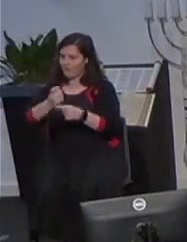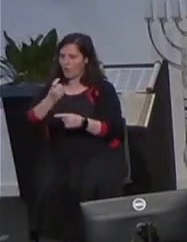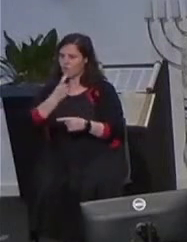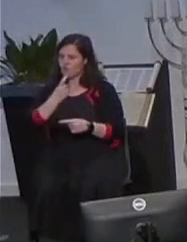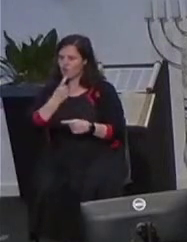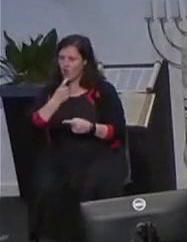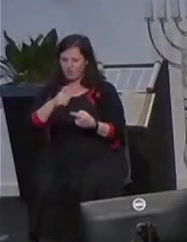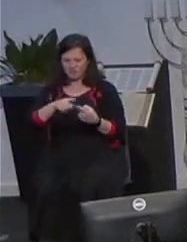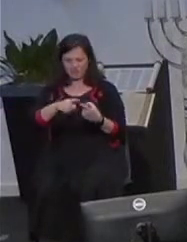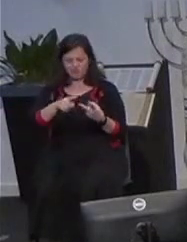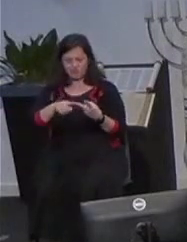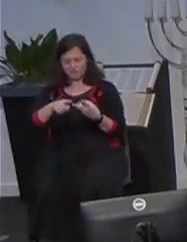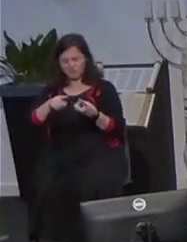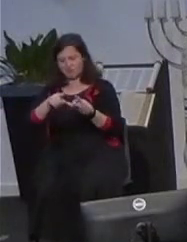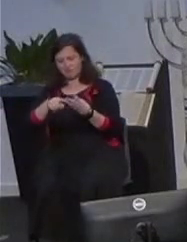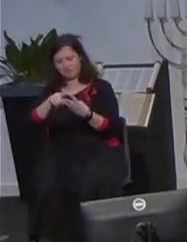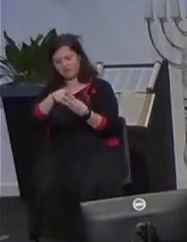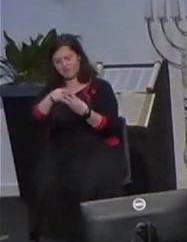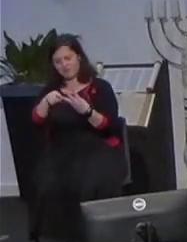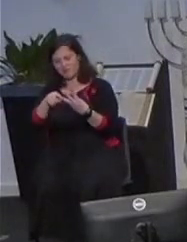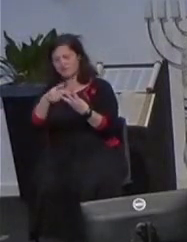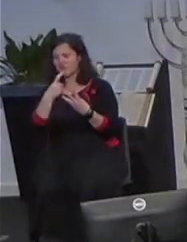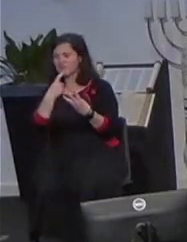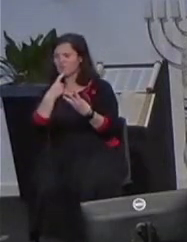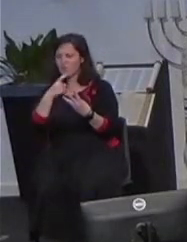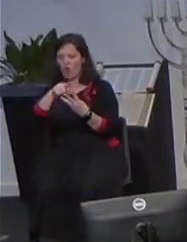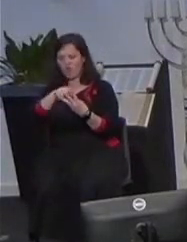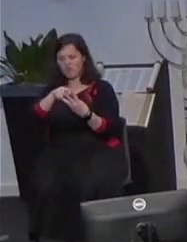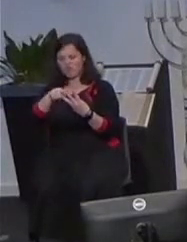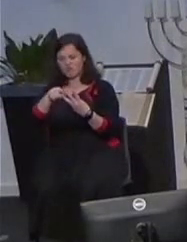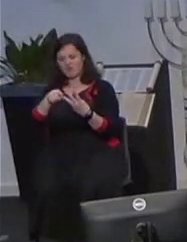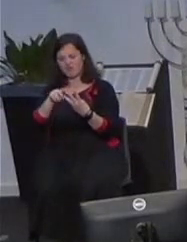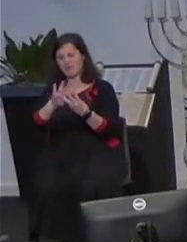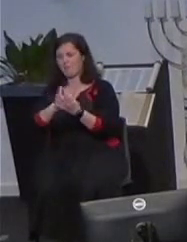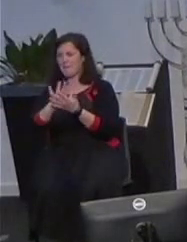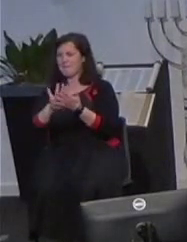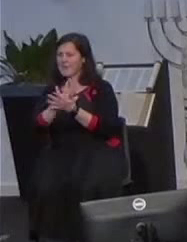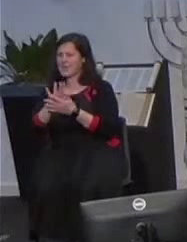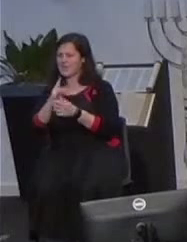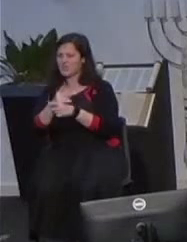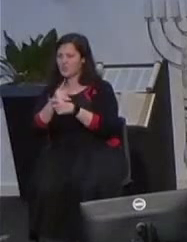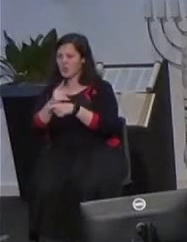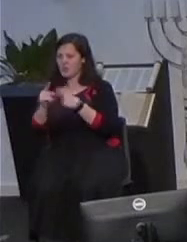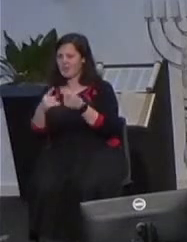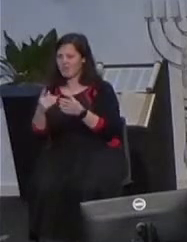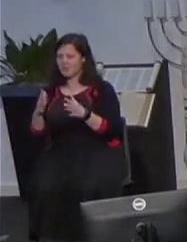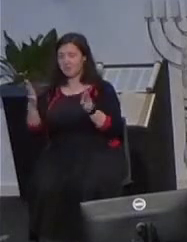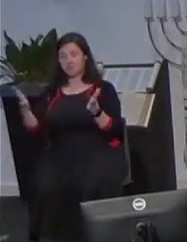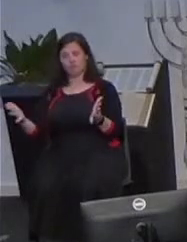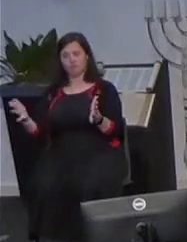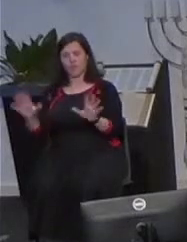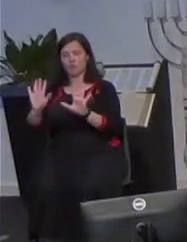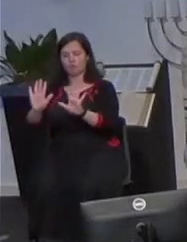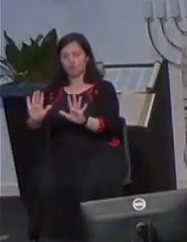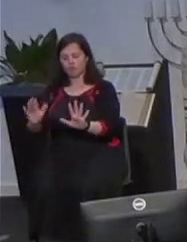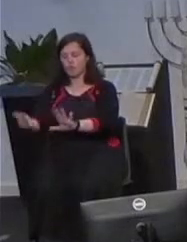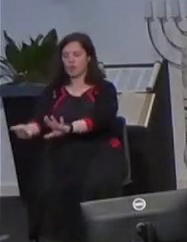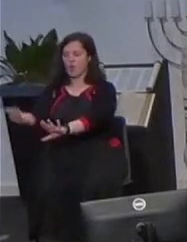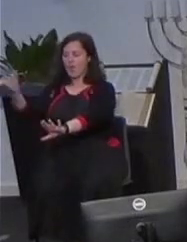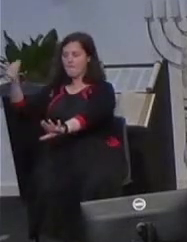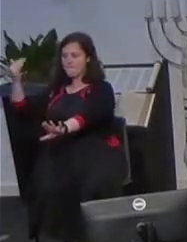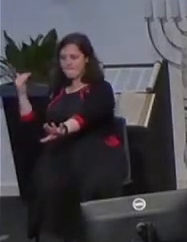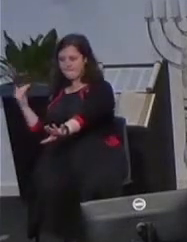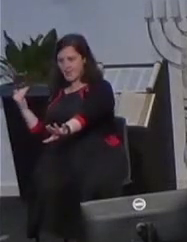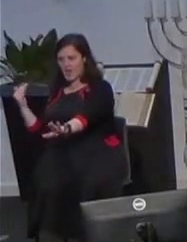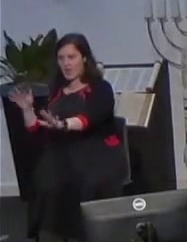Now, let's just go back in history a little bit, back to the book of Chronicles. We read about how the nations